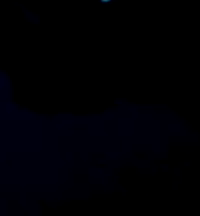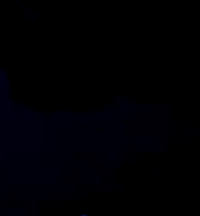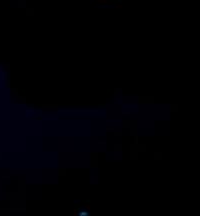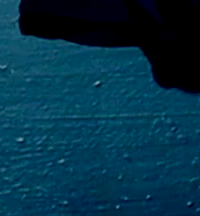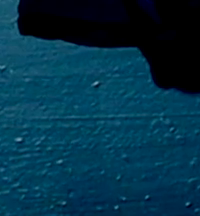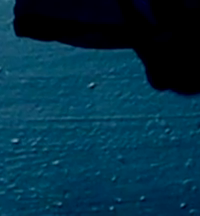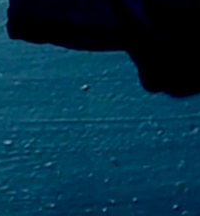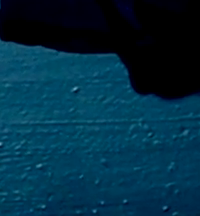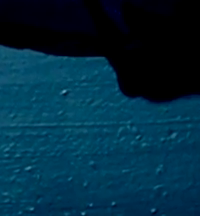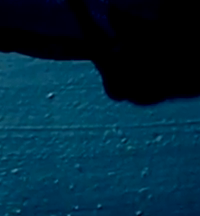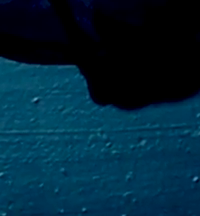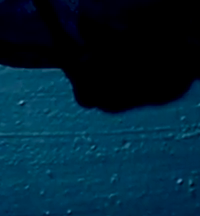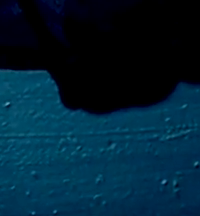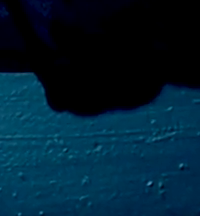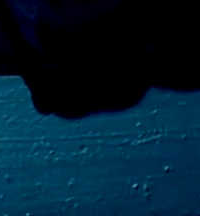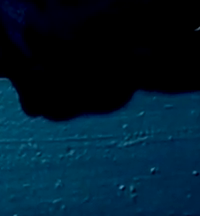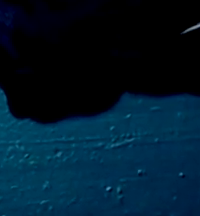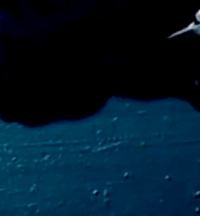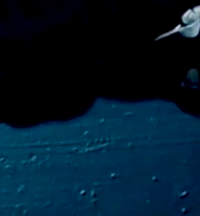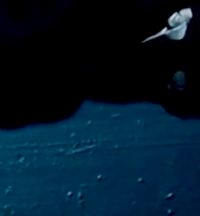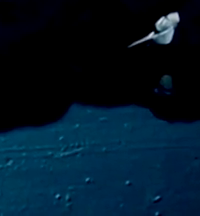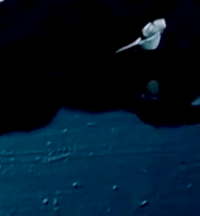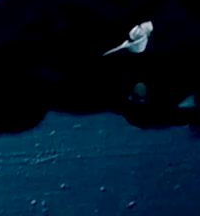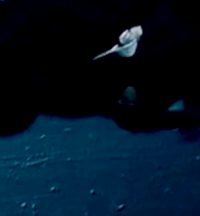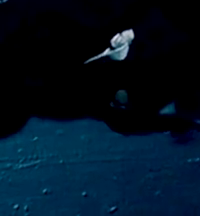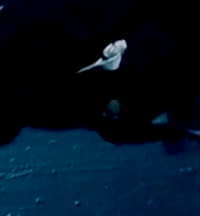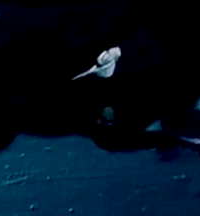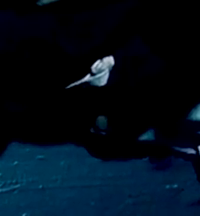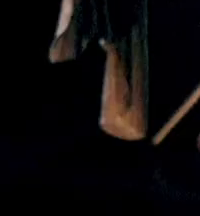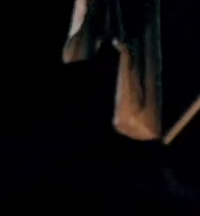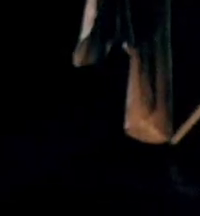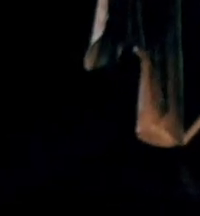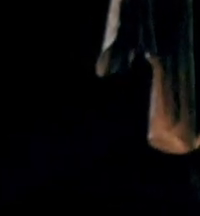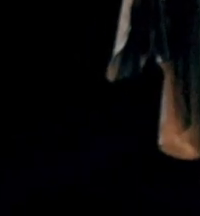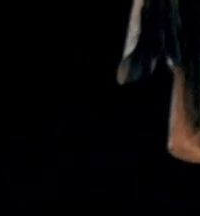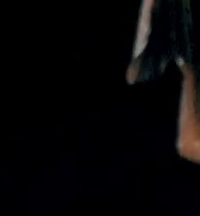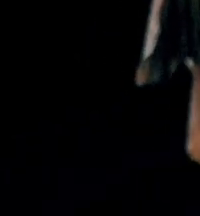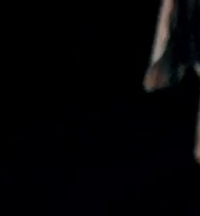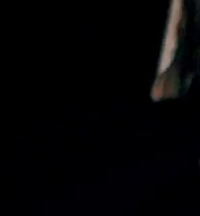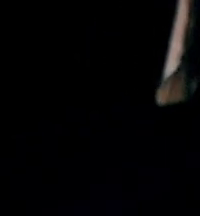So just the best you have to see.